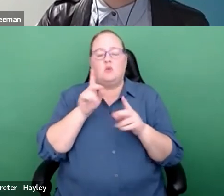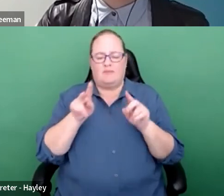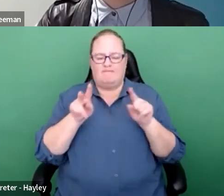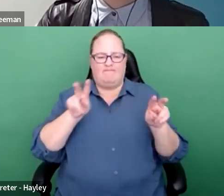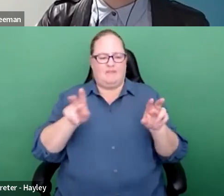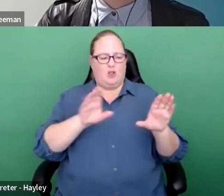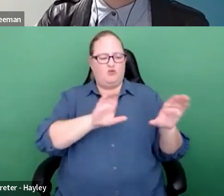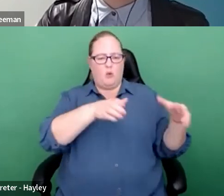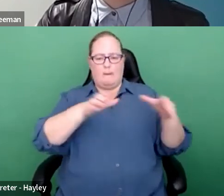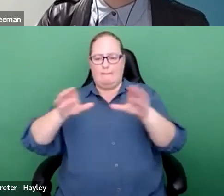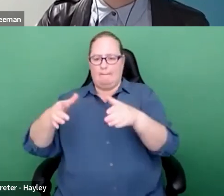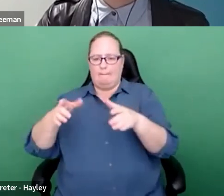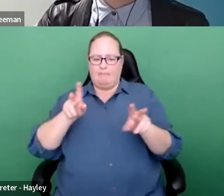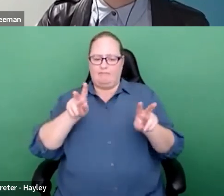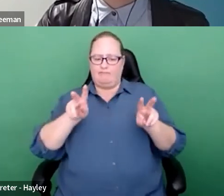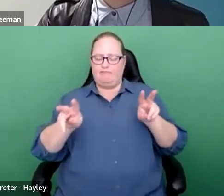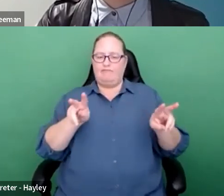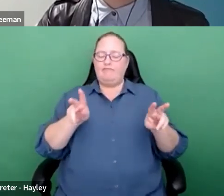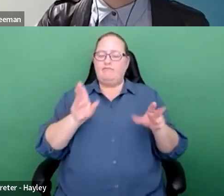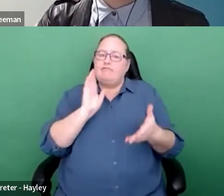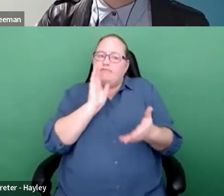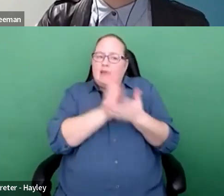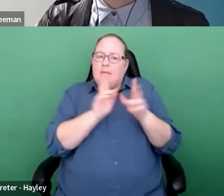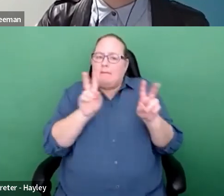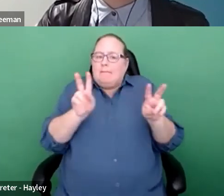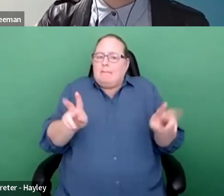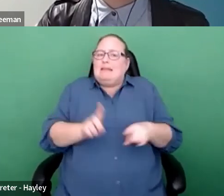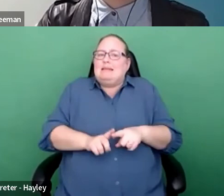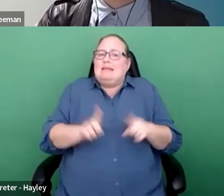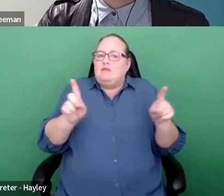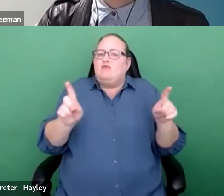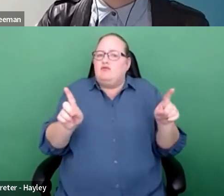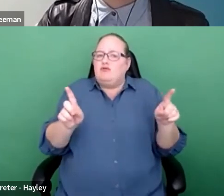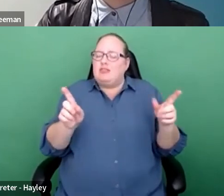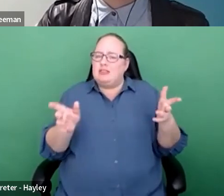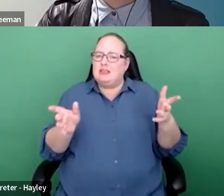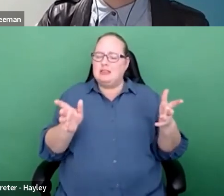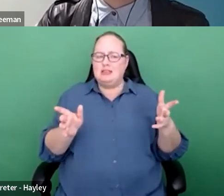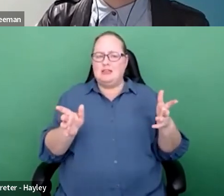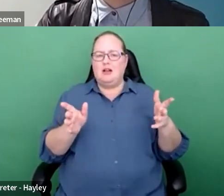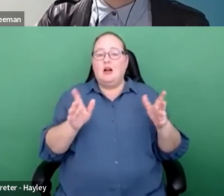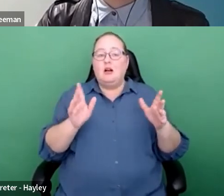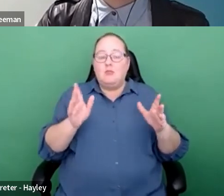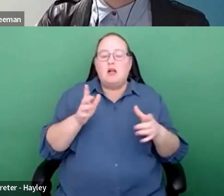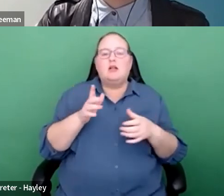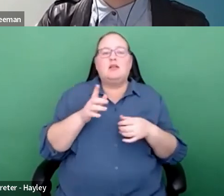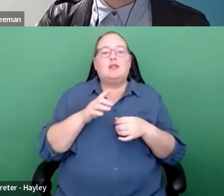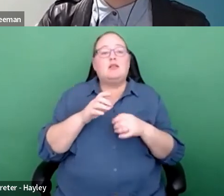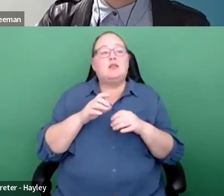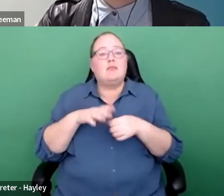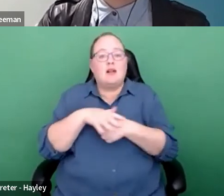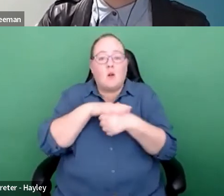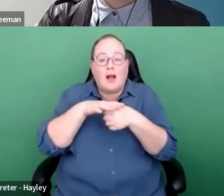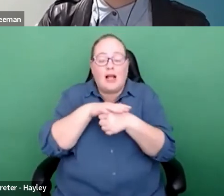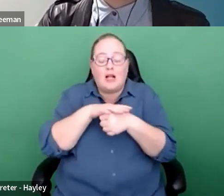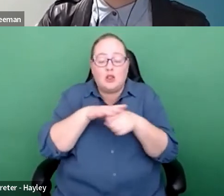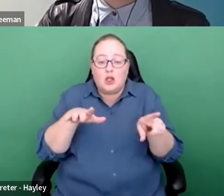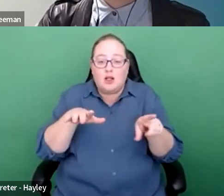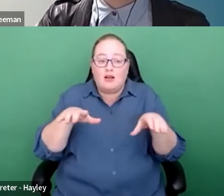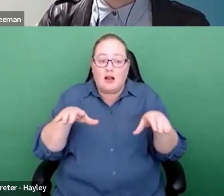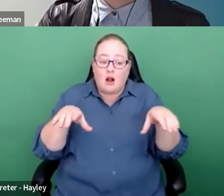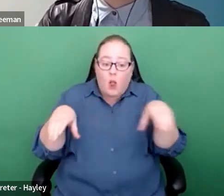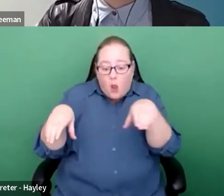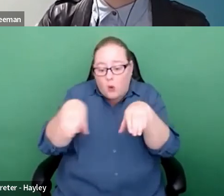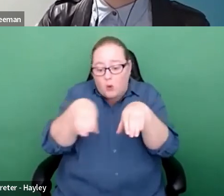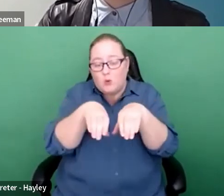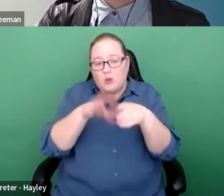of people. But of course there's some sense where, they're geographically very close, and in a sense, often too close, in the